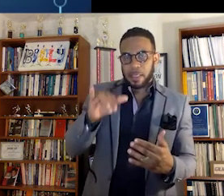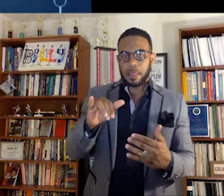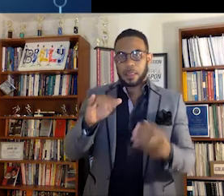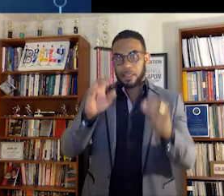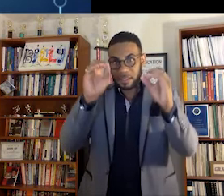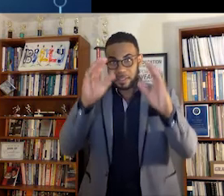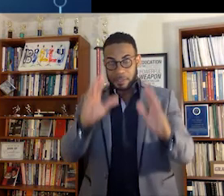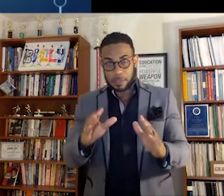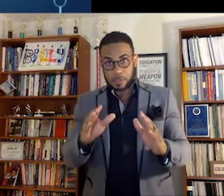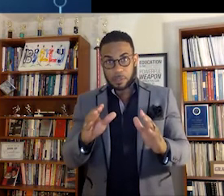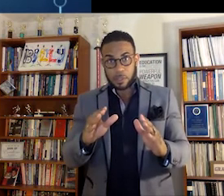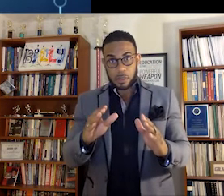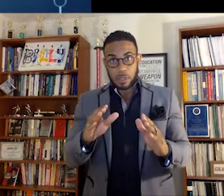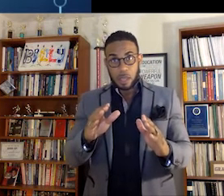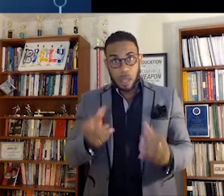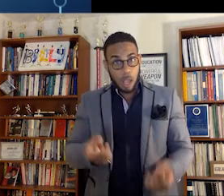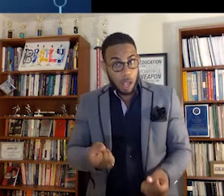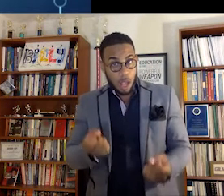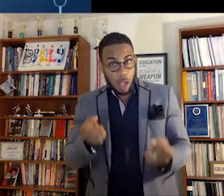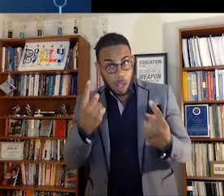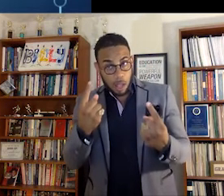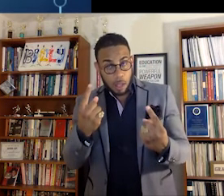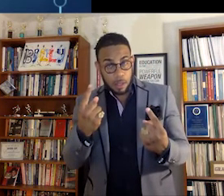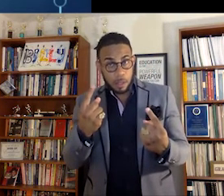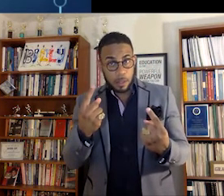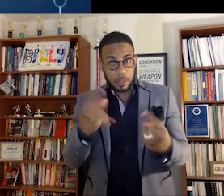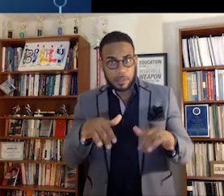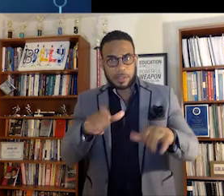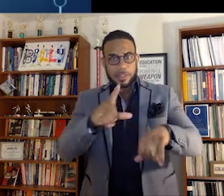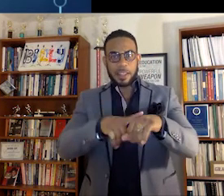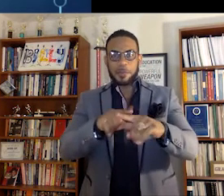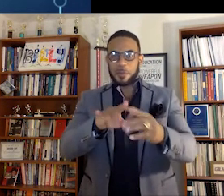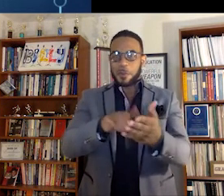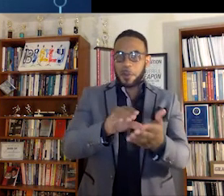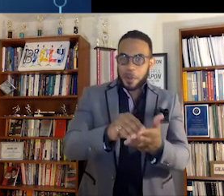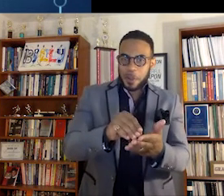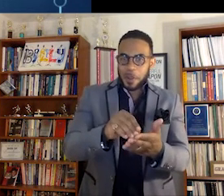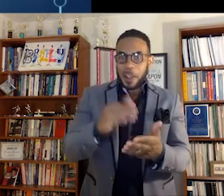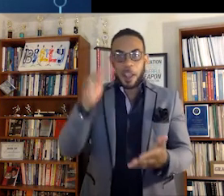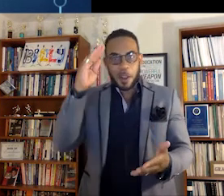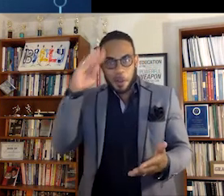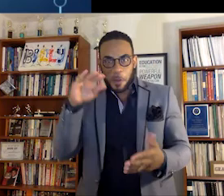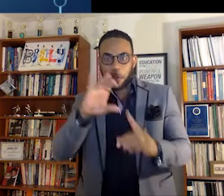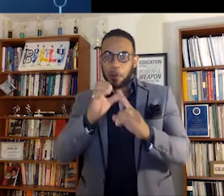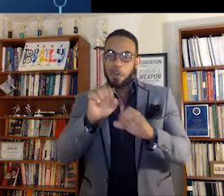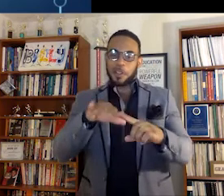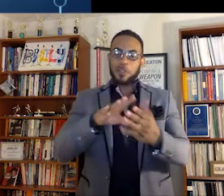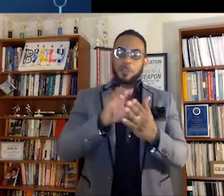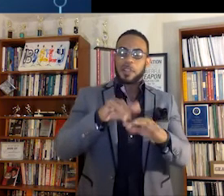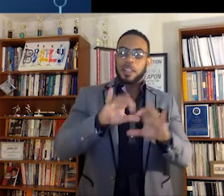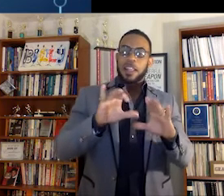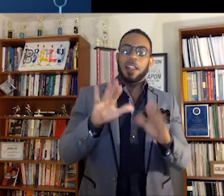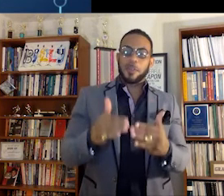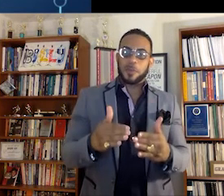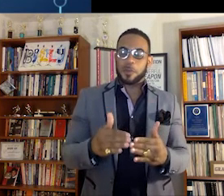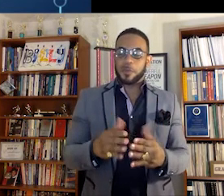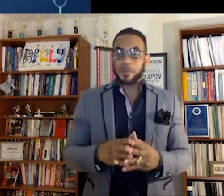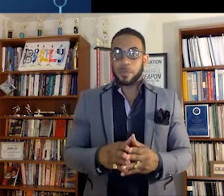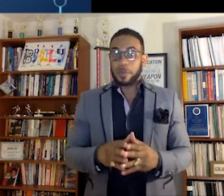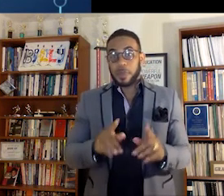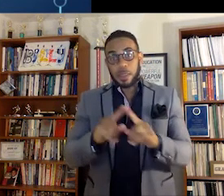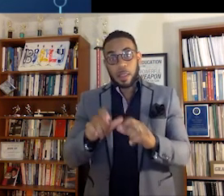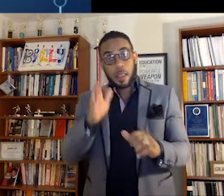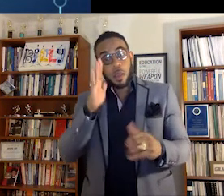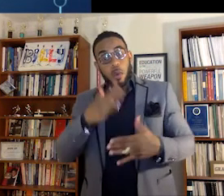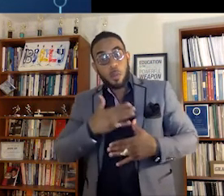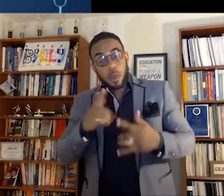the teacher understands, has taken the time to learn and know the culture of the students in the classroom, and that